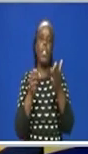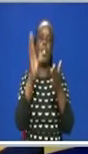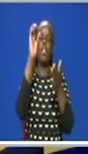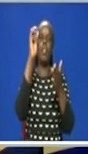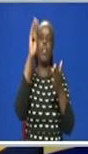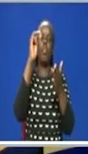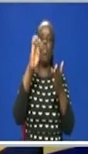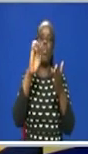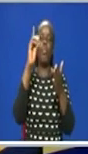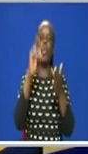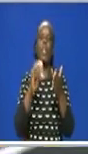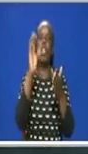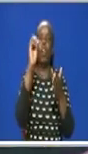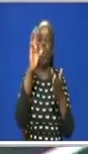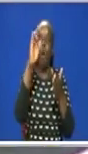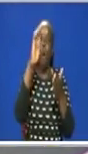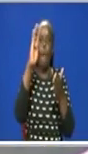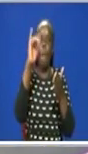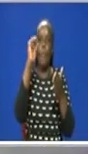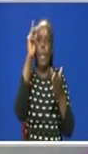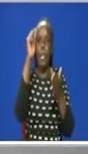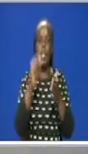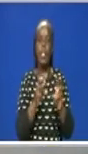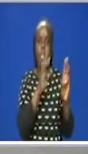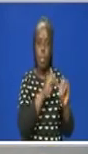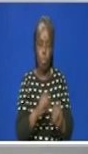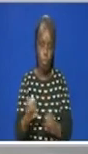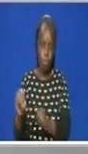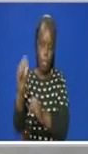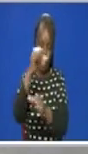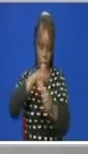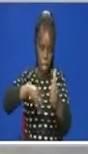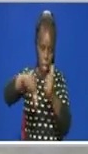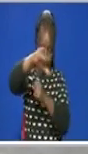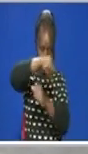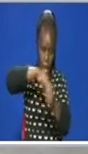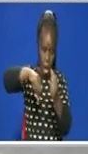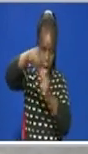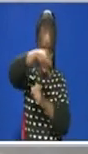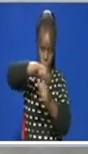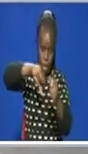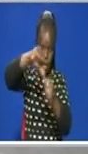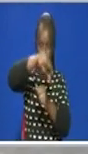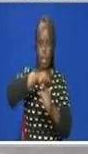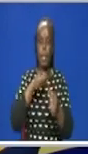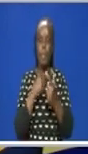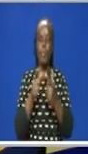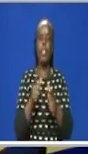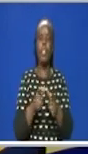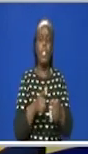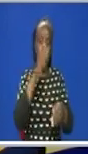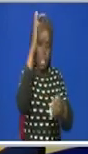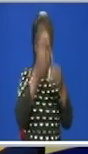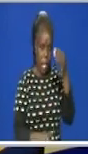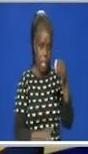orbit. Comet's orbit. It is moving round, but its orbit cuts